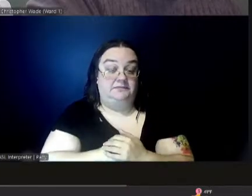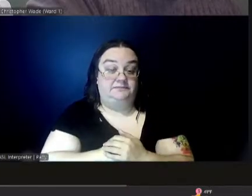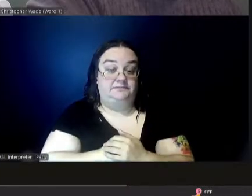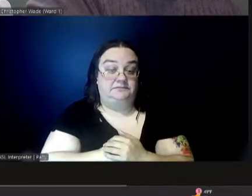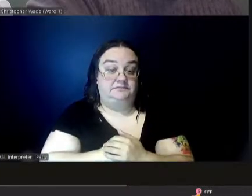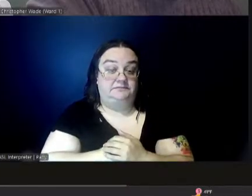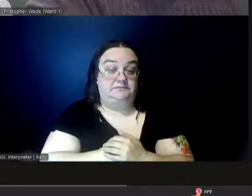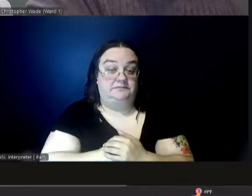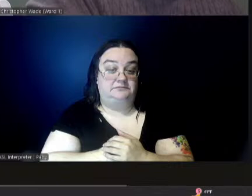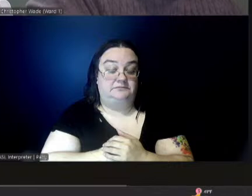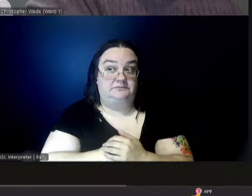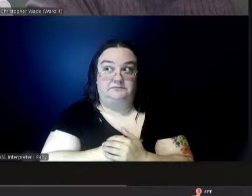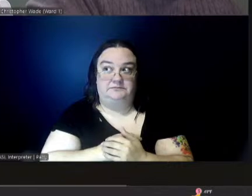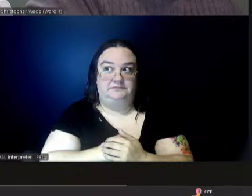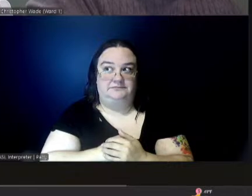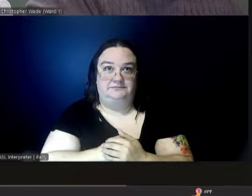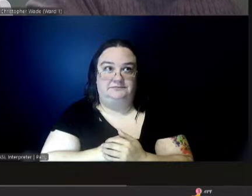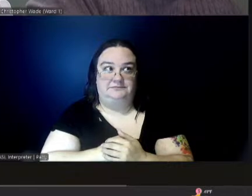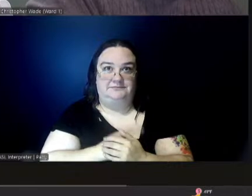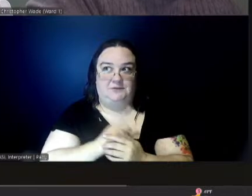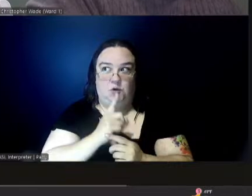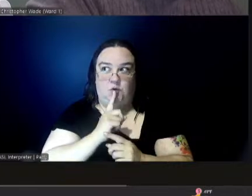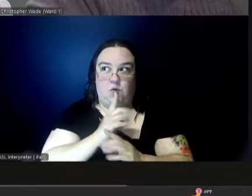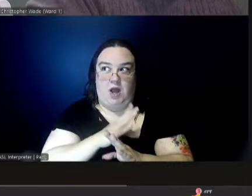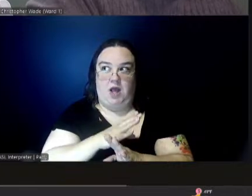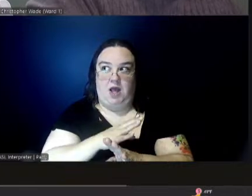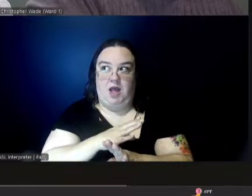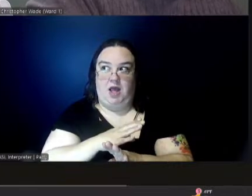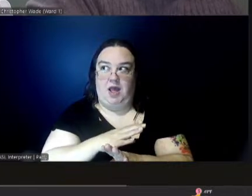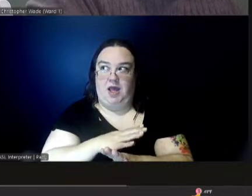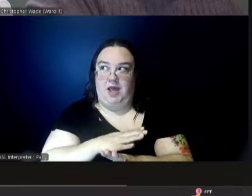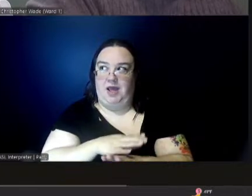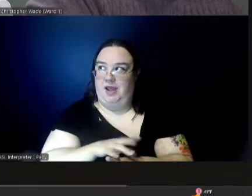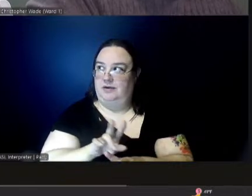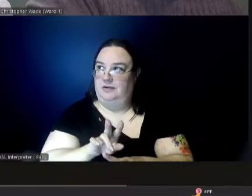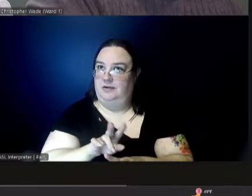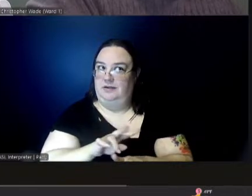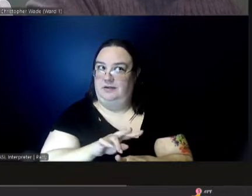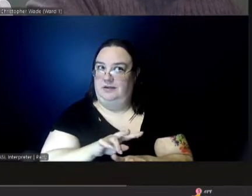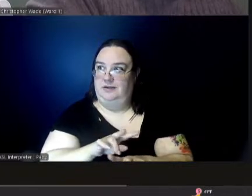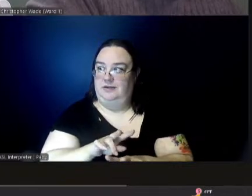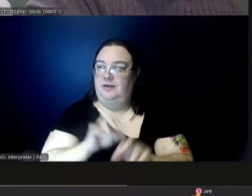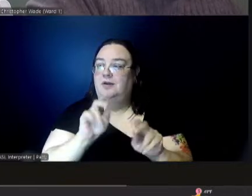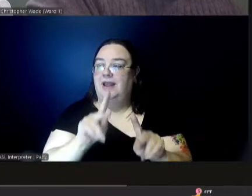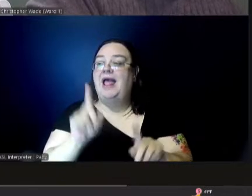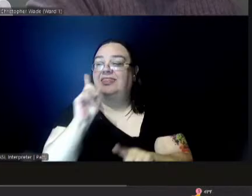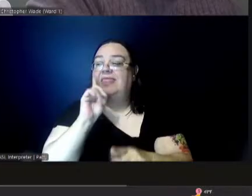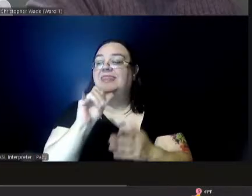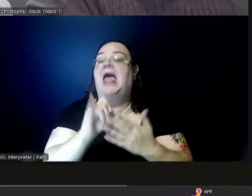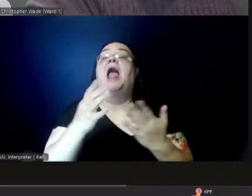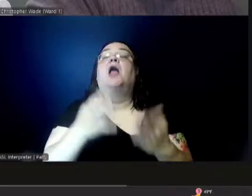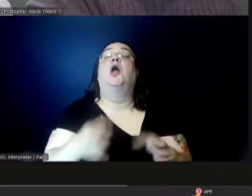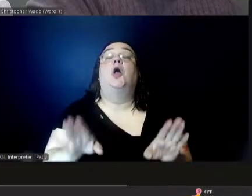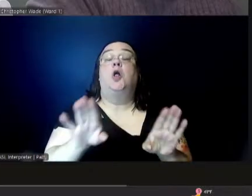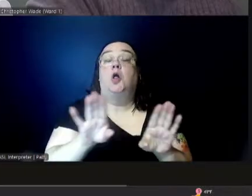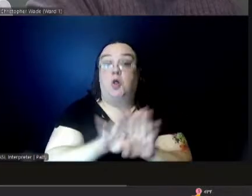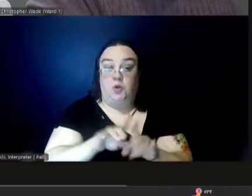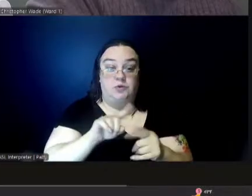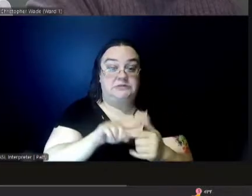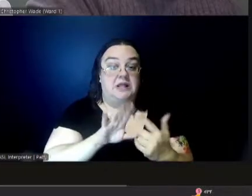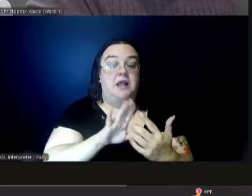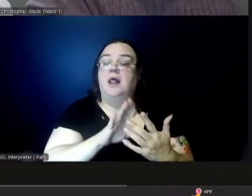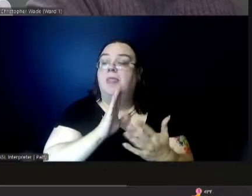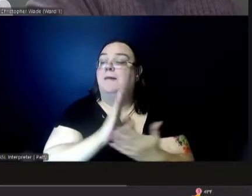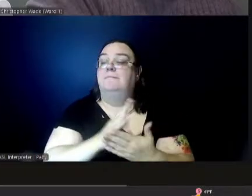It's really quiet in here all of a sudden. All right, I think that concludes the budget,